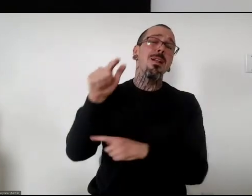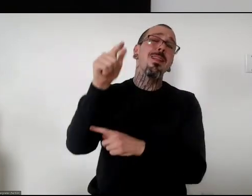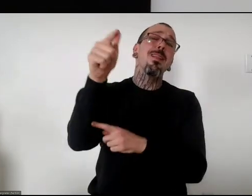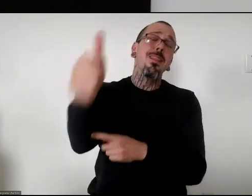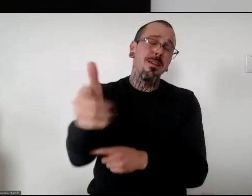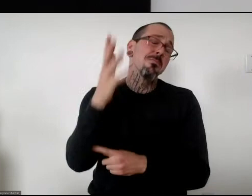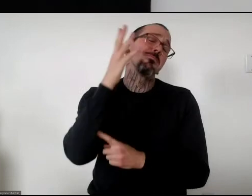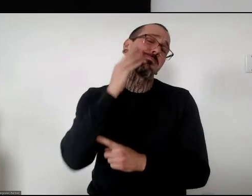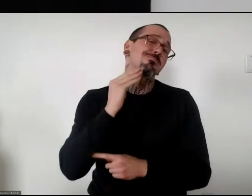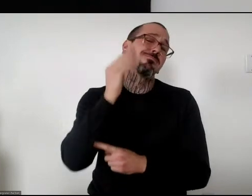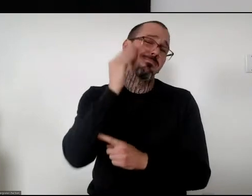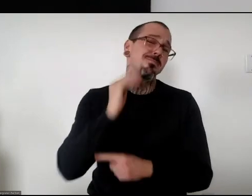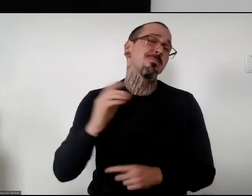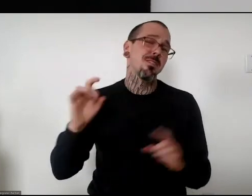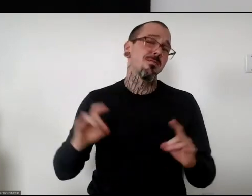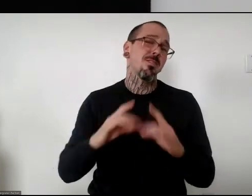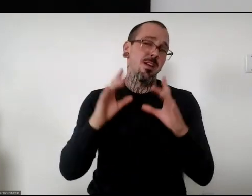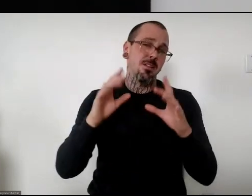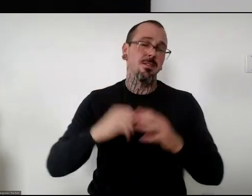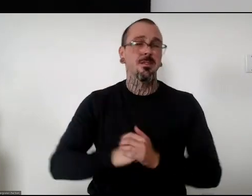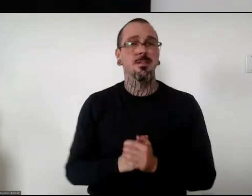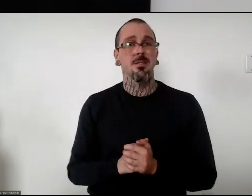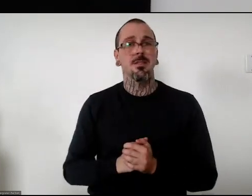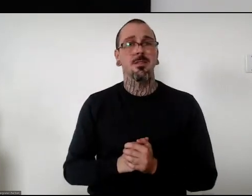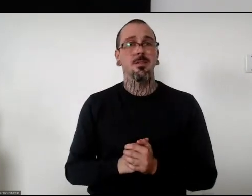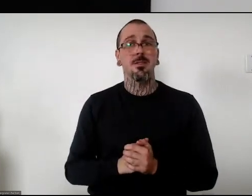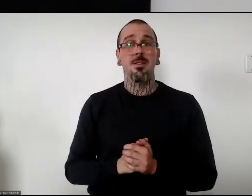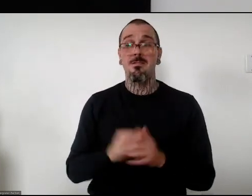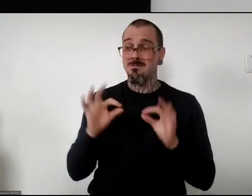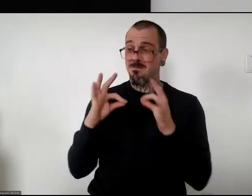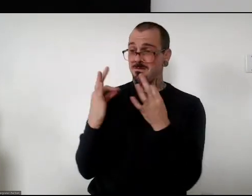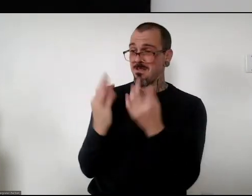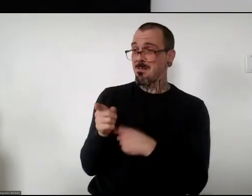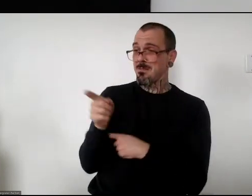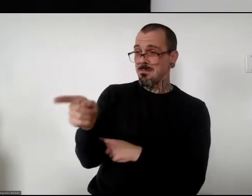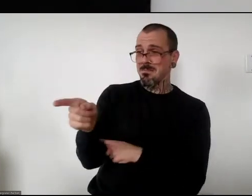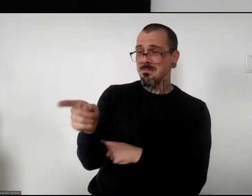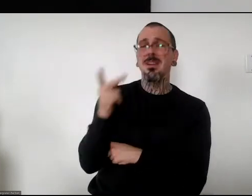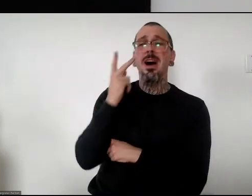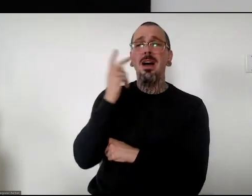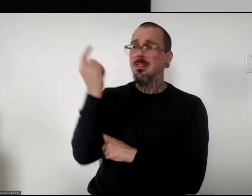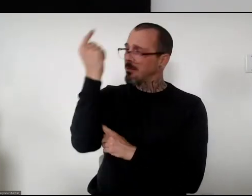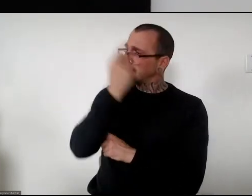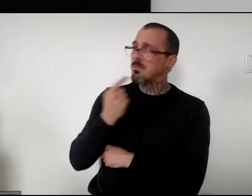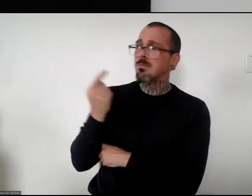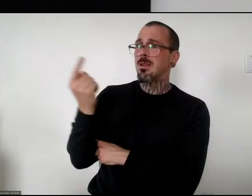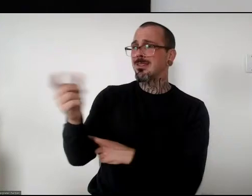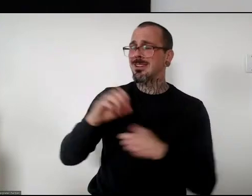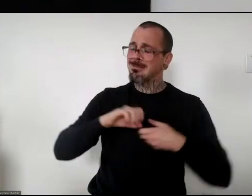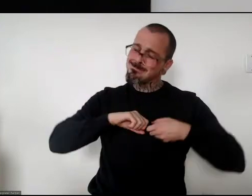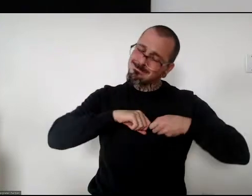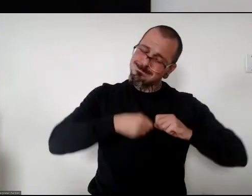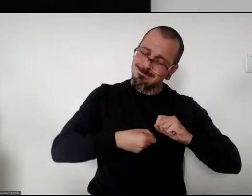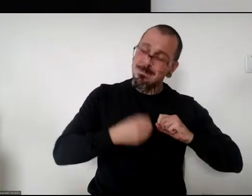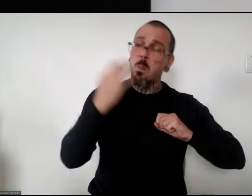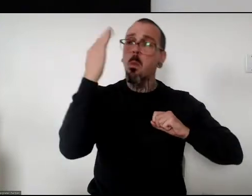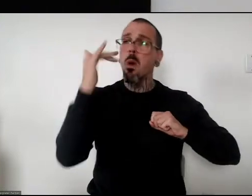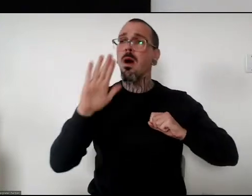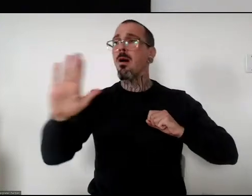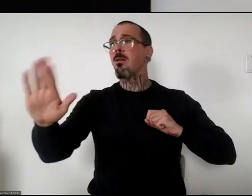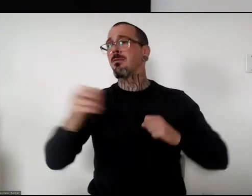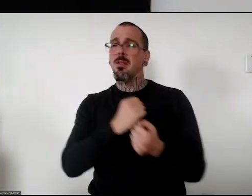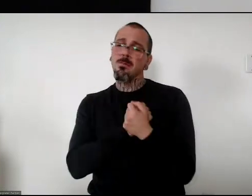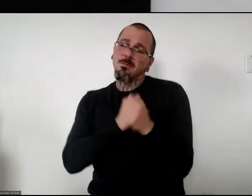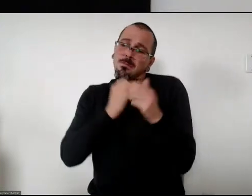faces of family members who are mourning the loss of loved ones due to gender-based violence. And I see the